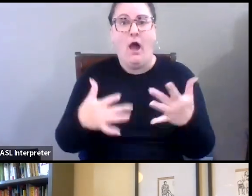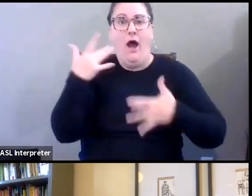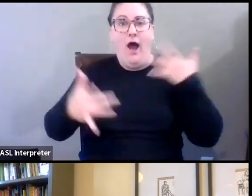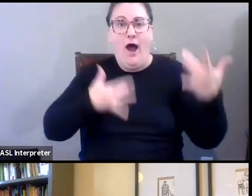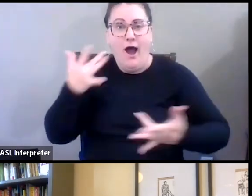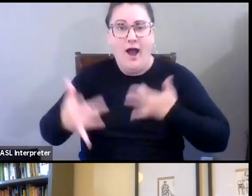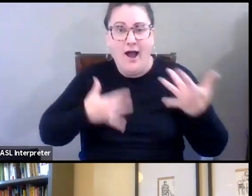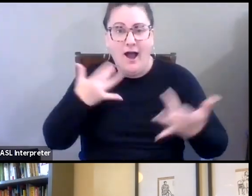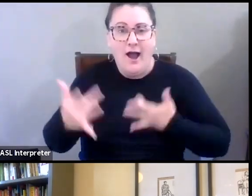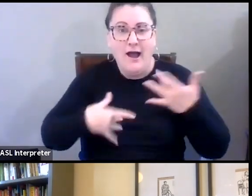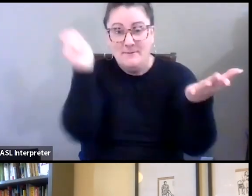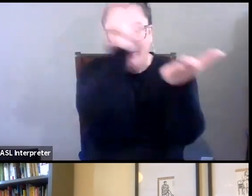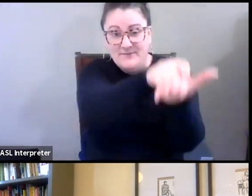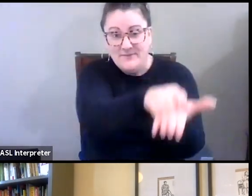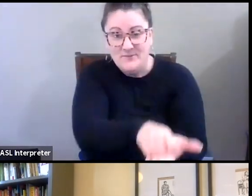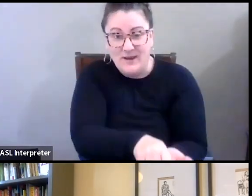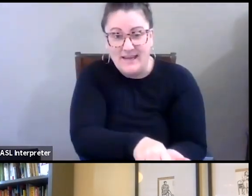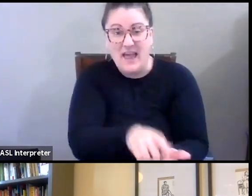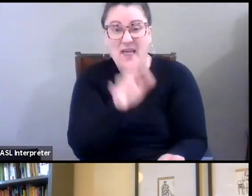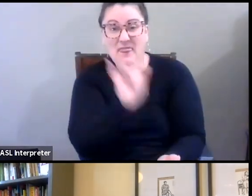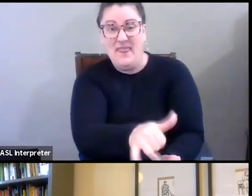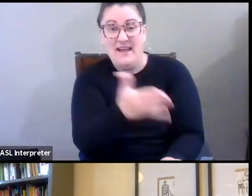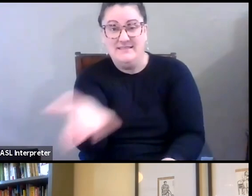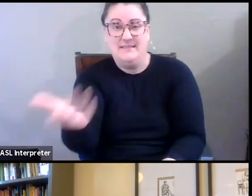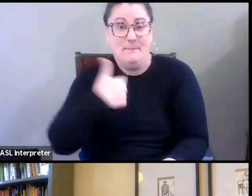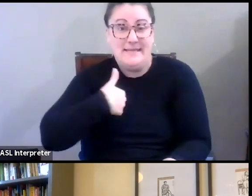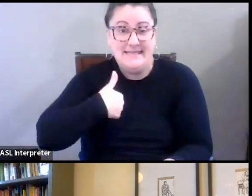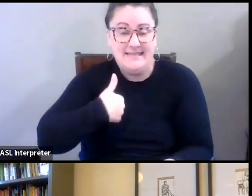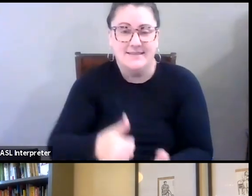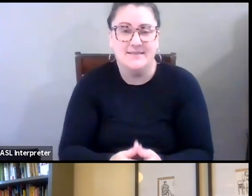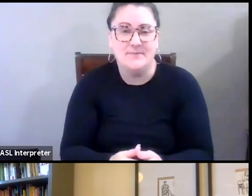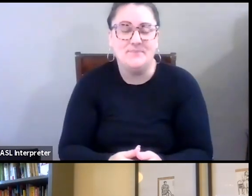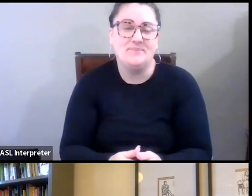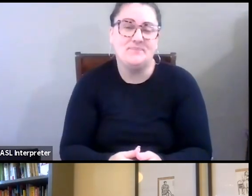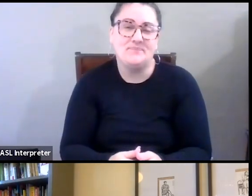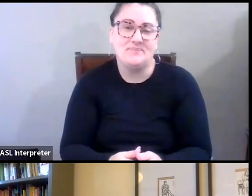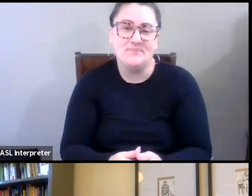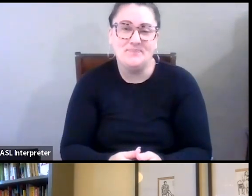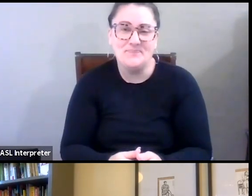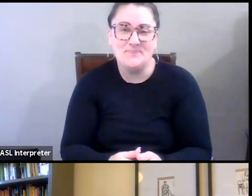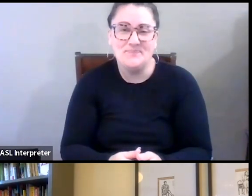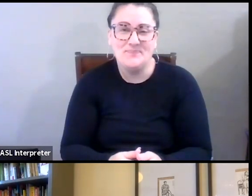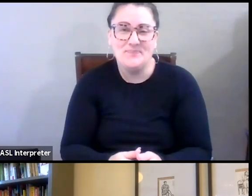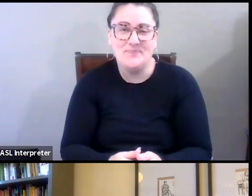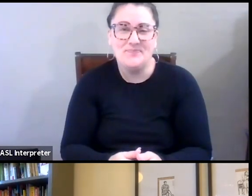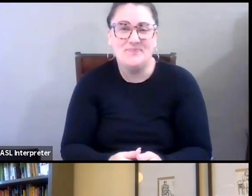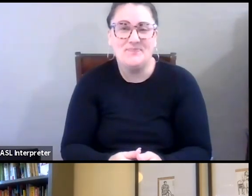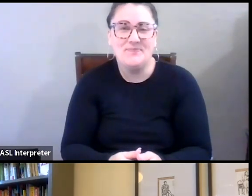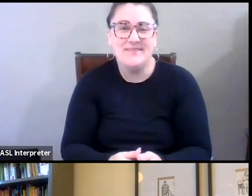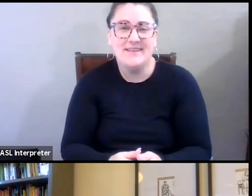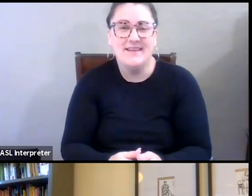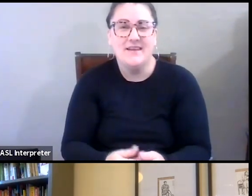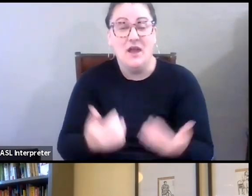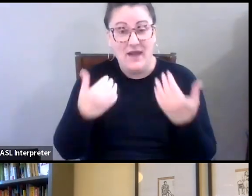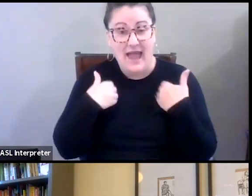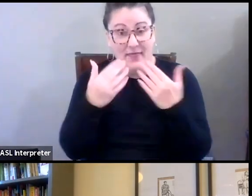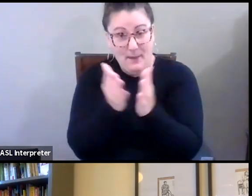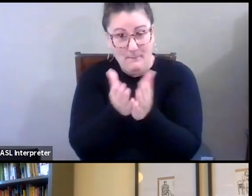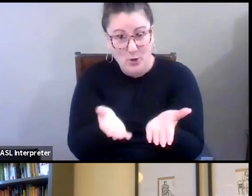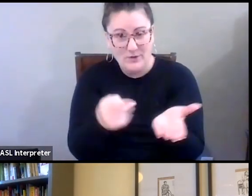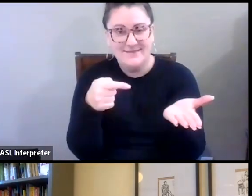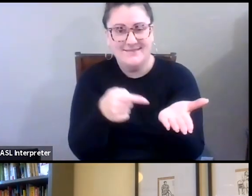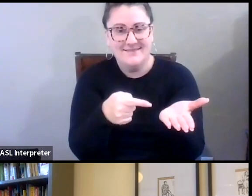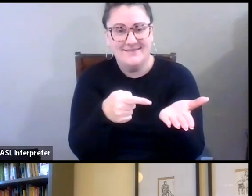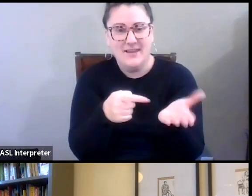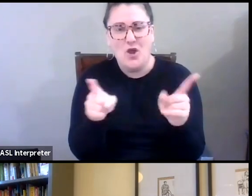remember like writing it down and be like, that's a thing. Which is just to say that as long as I had had that notebook, I had also